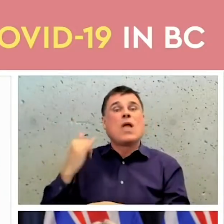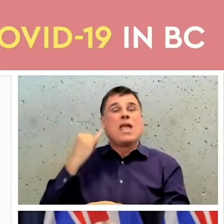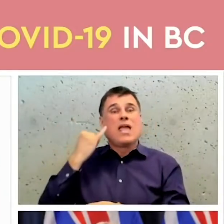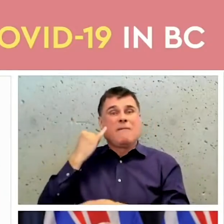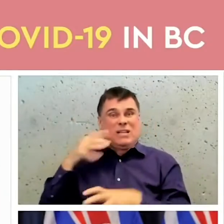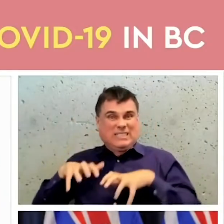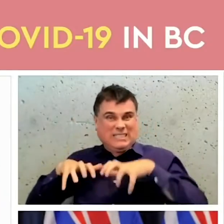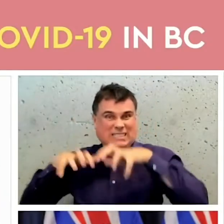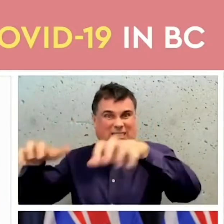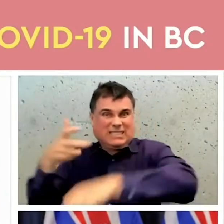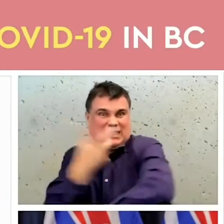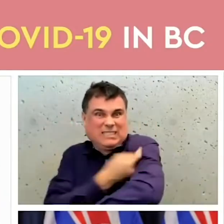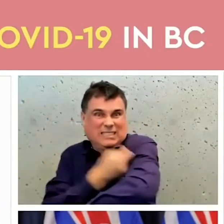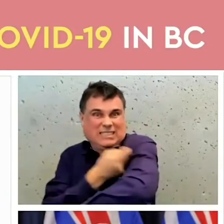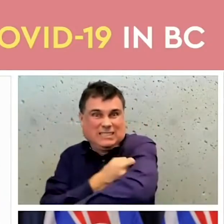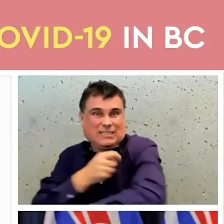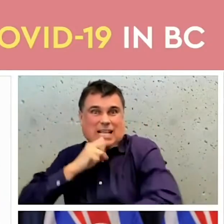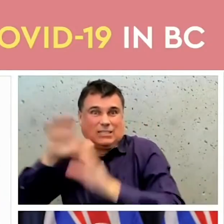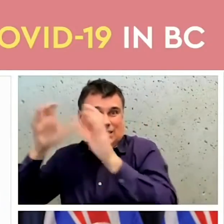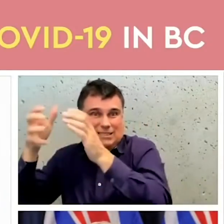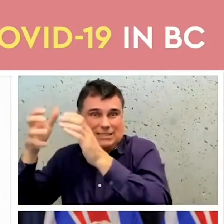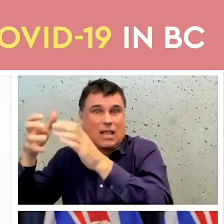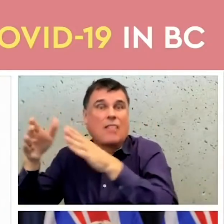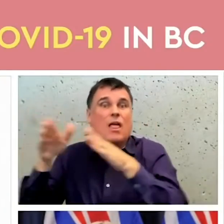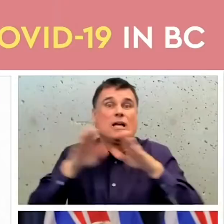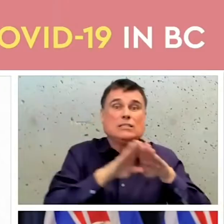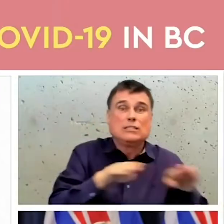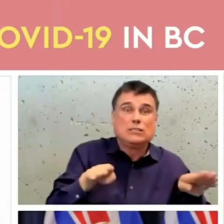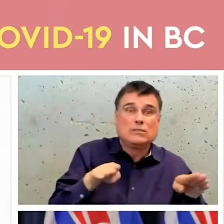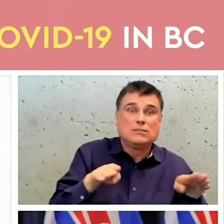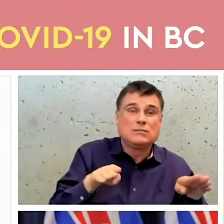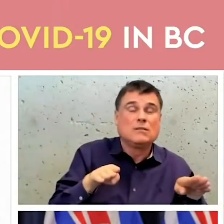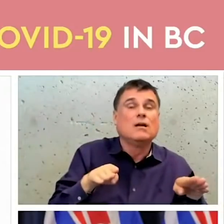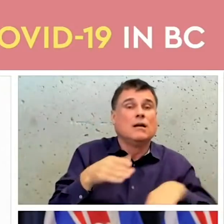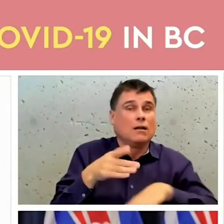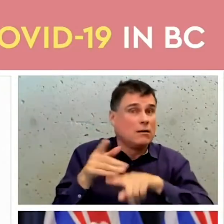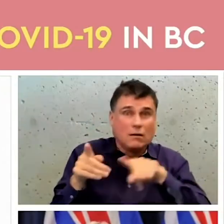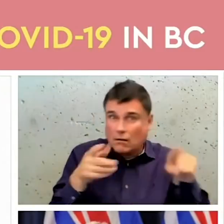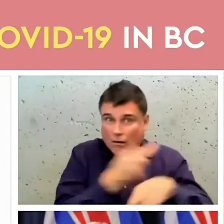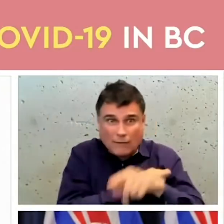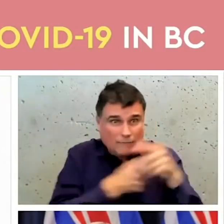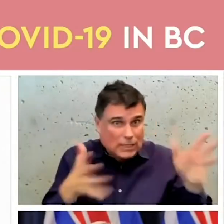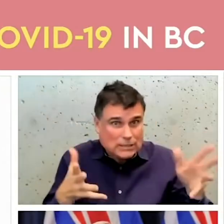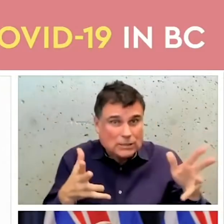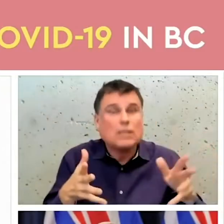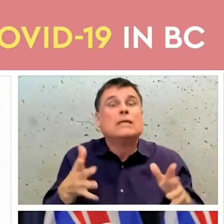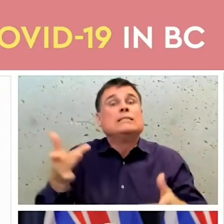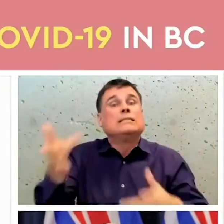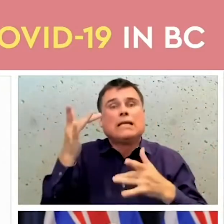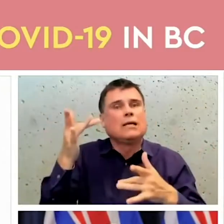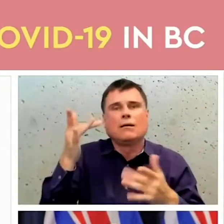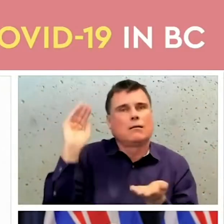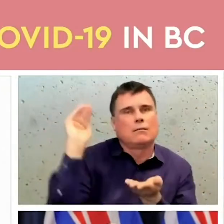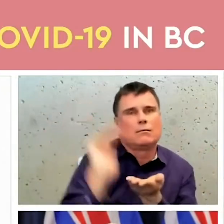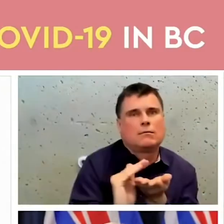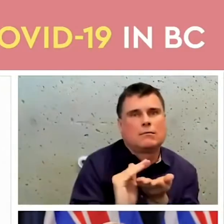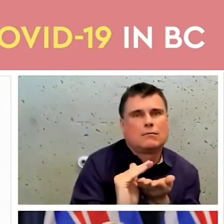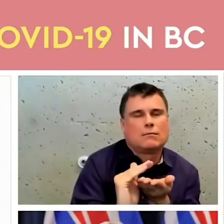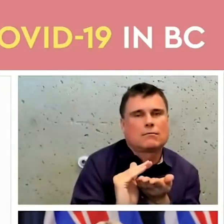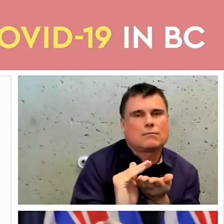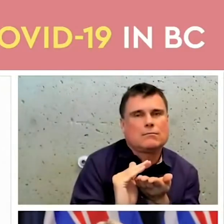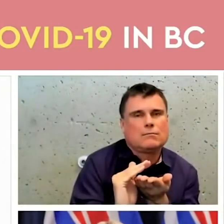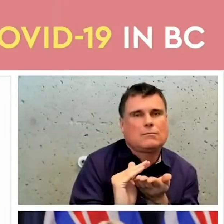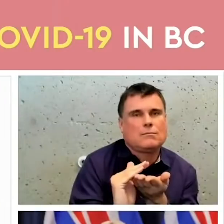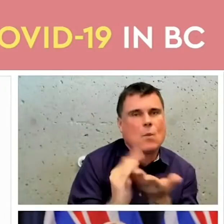children have remained low. So if we look at the rates of cases by age, so this is rate